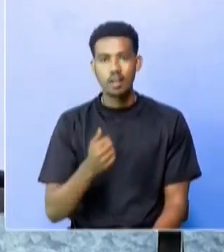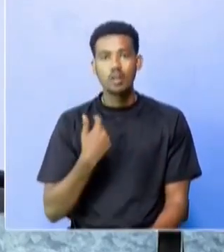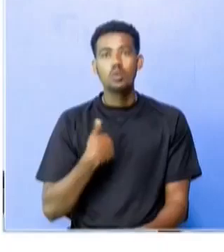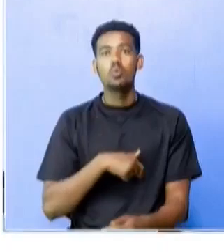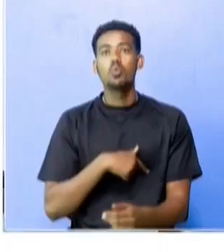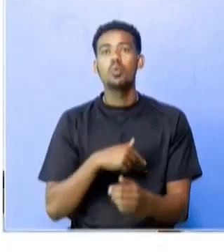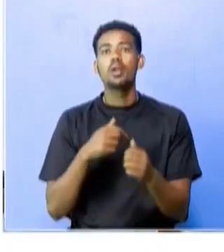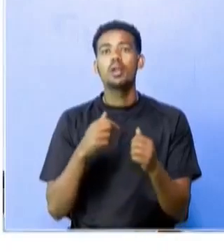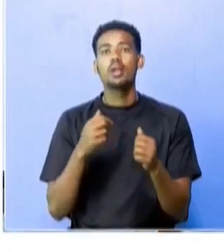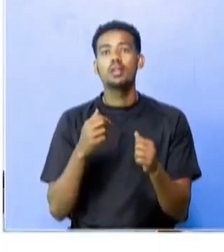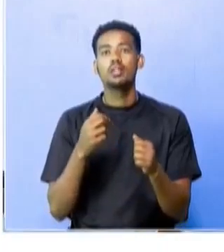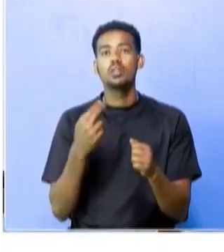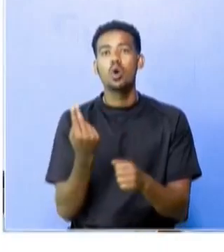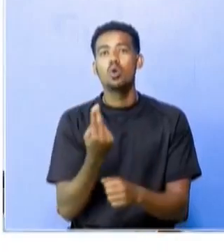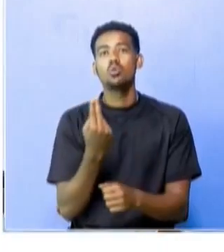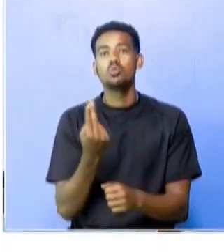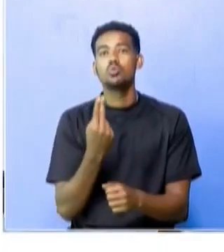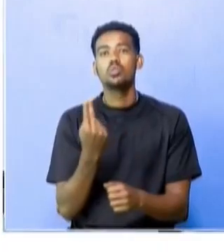also noun.